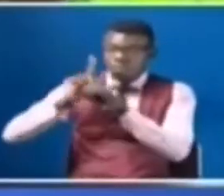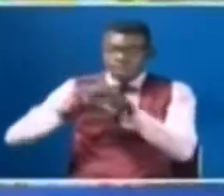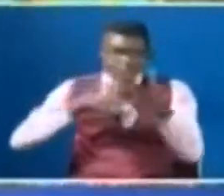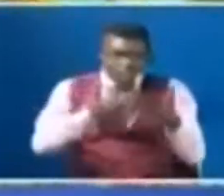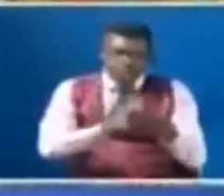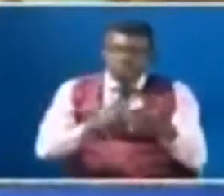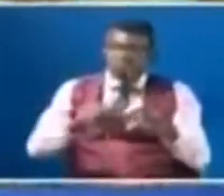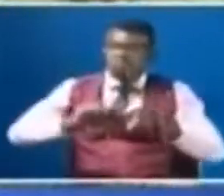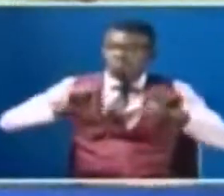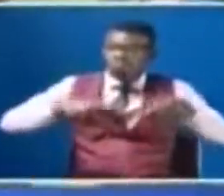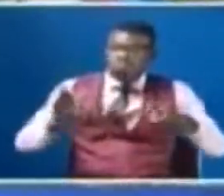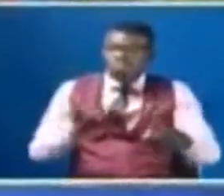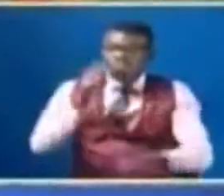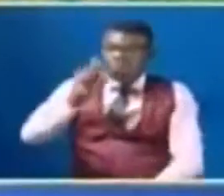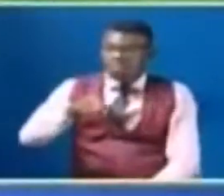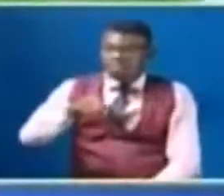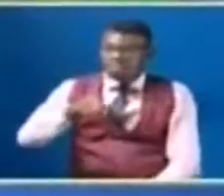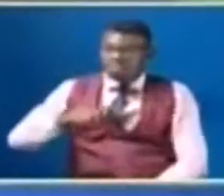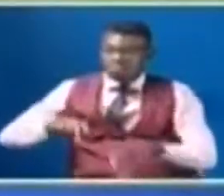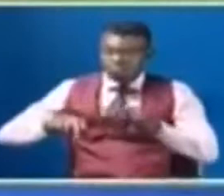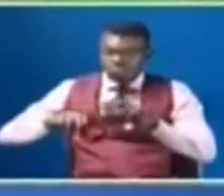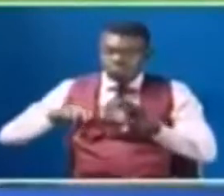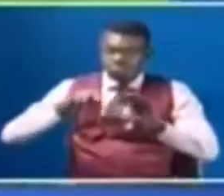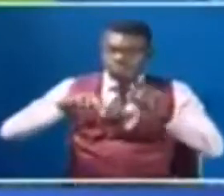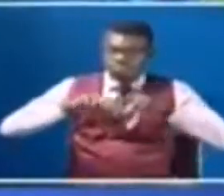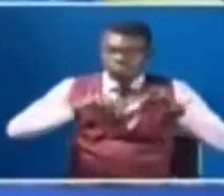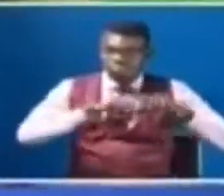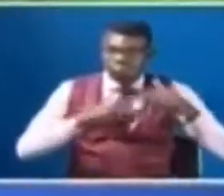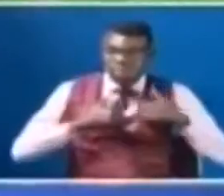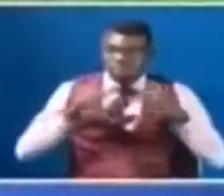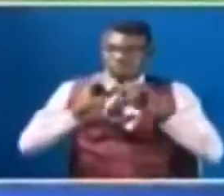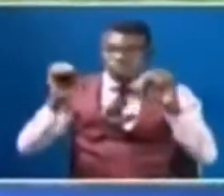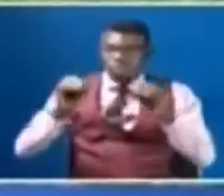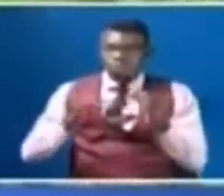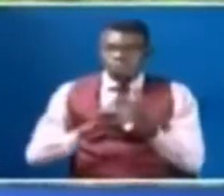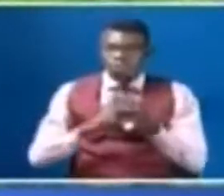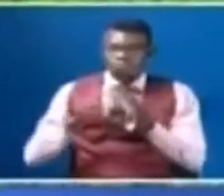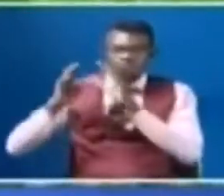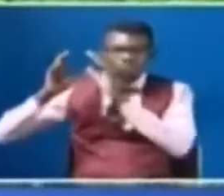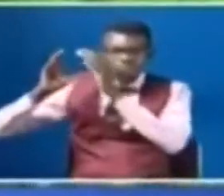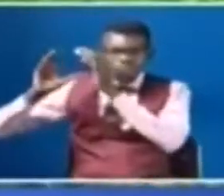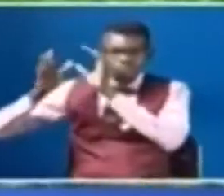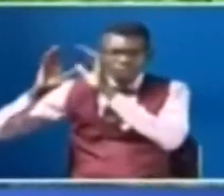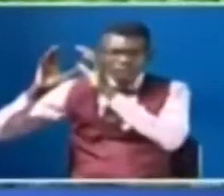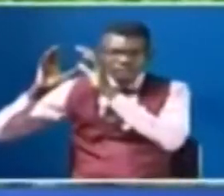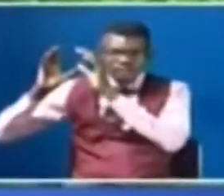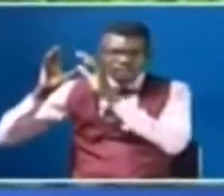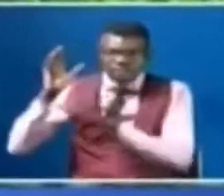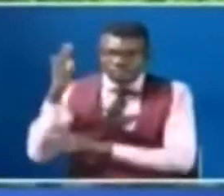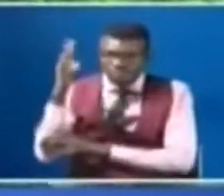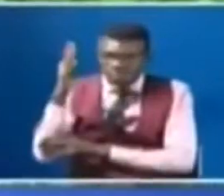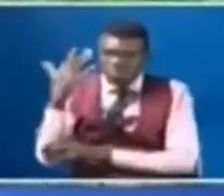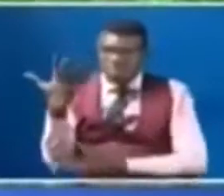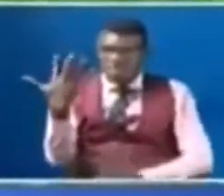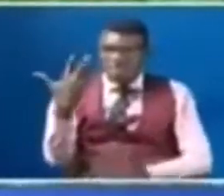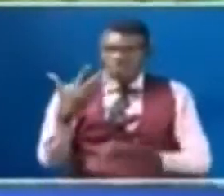hapa na sisi hapa. There are no chairs and we have to perch ourselves on these coconut tree leaf stalks. This comes with